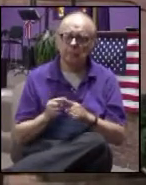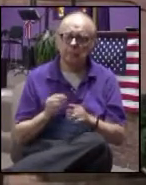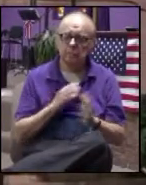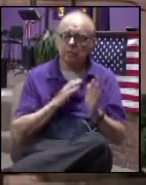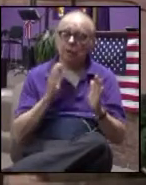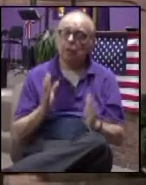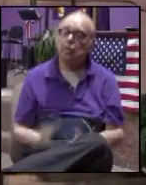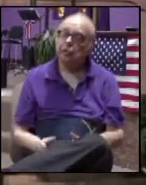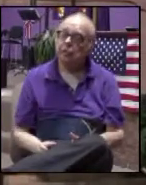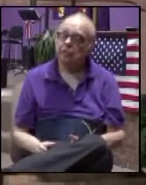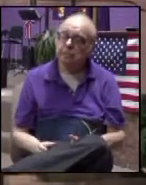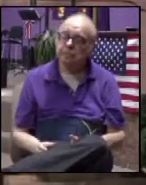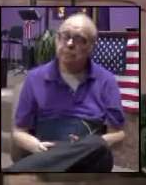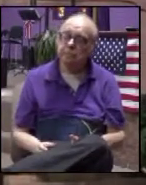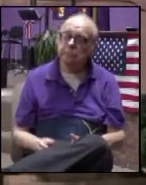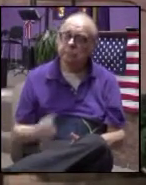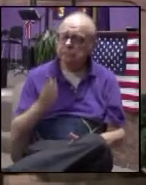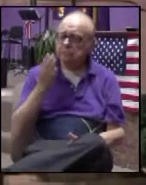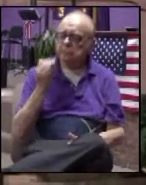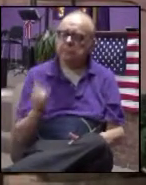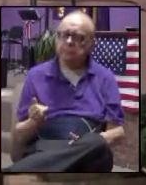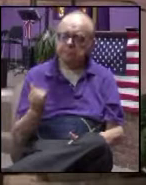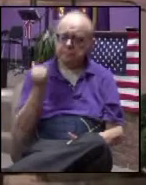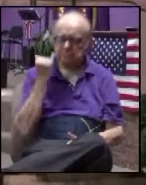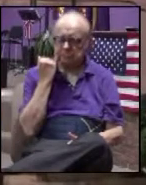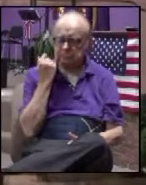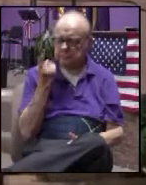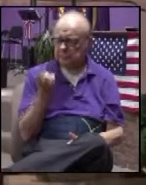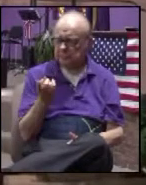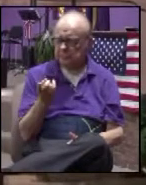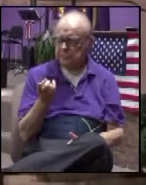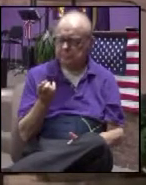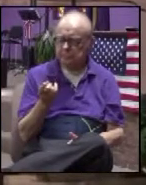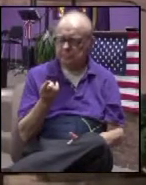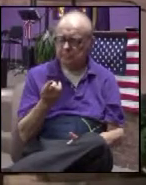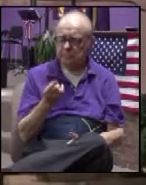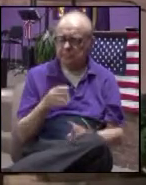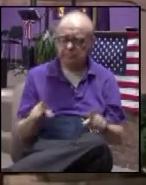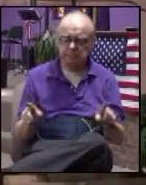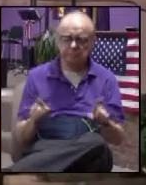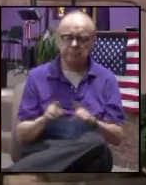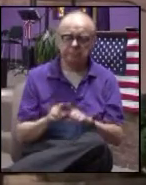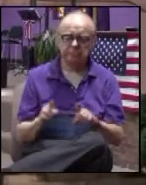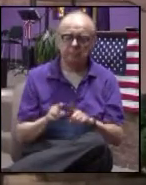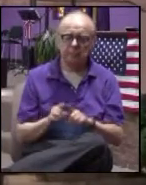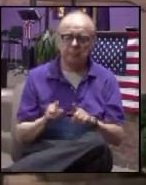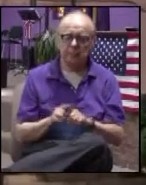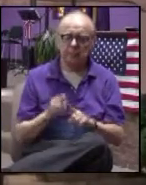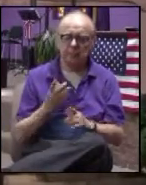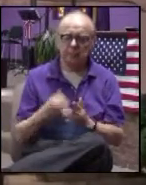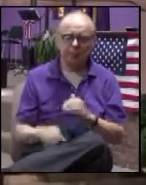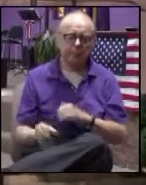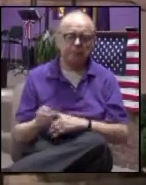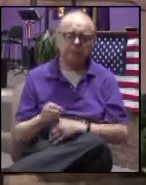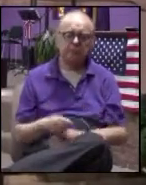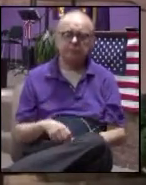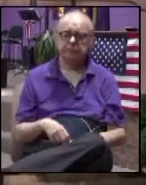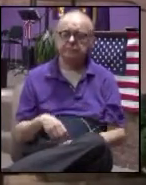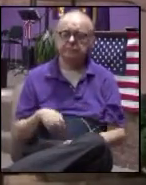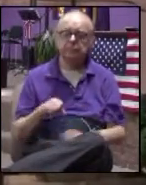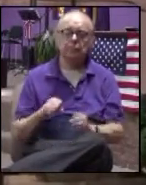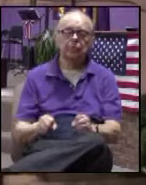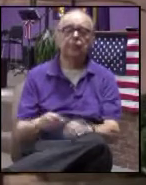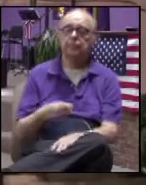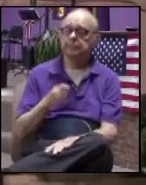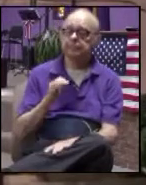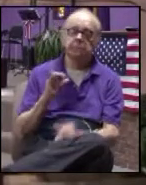Christian. Because if I was to do like a out on the street interview with